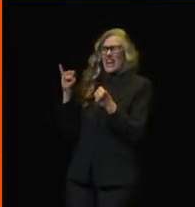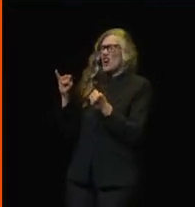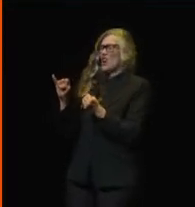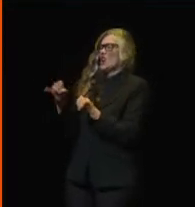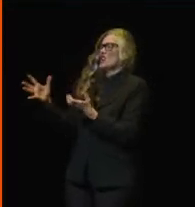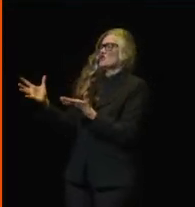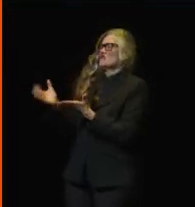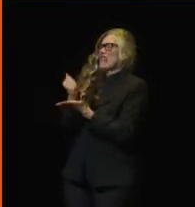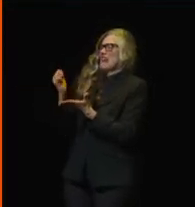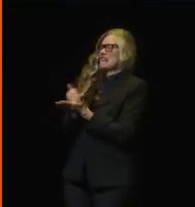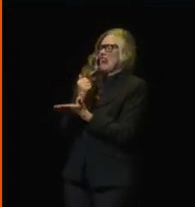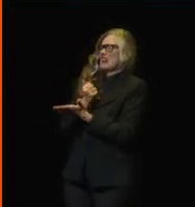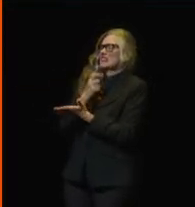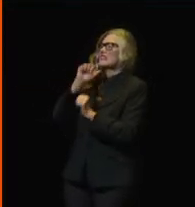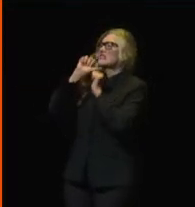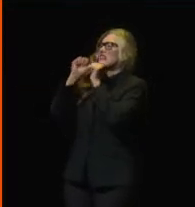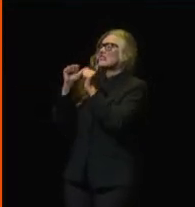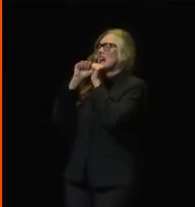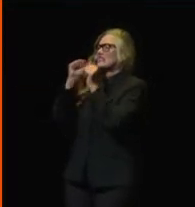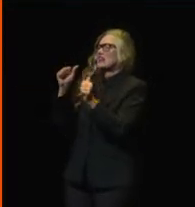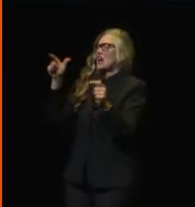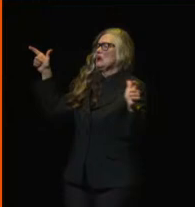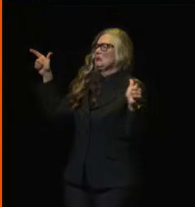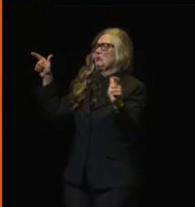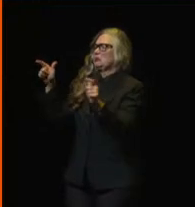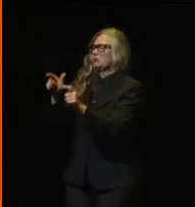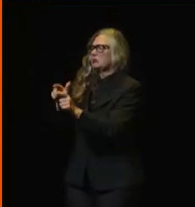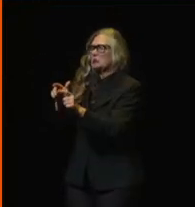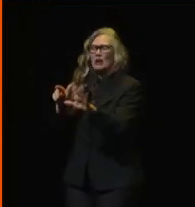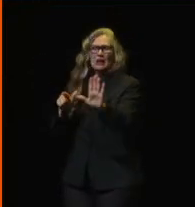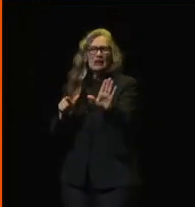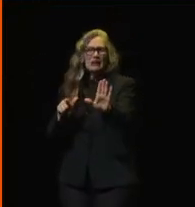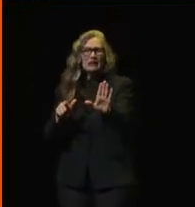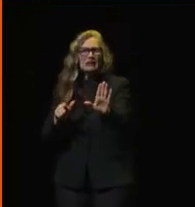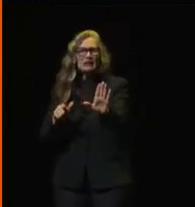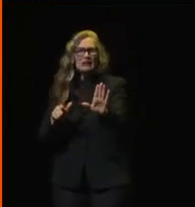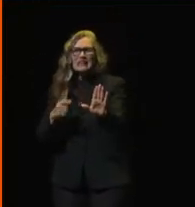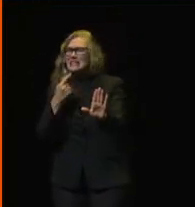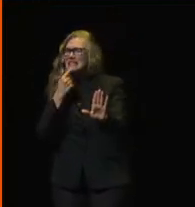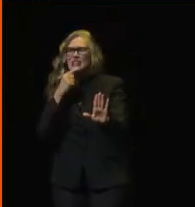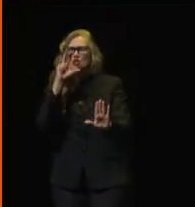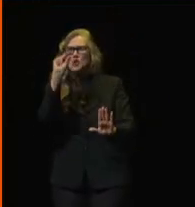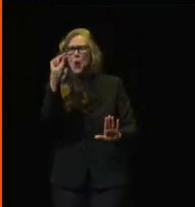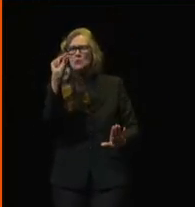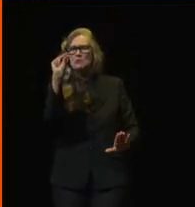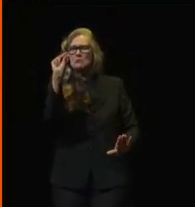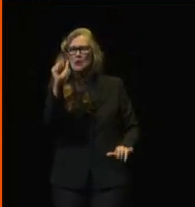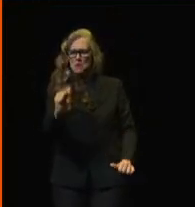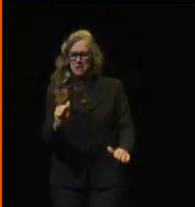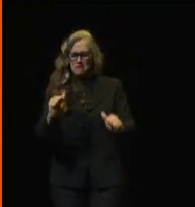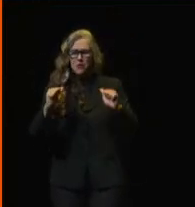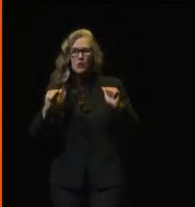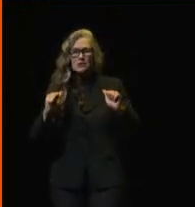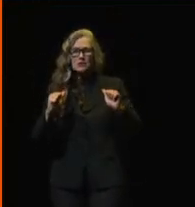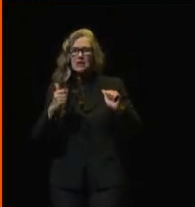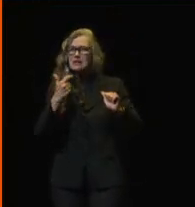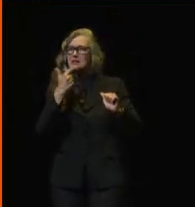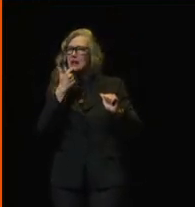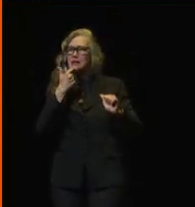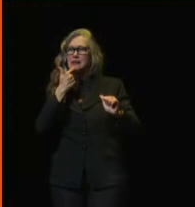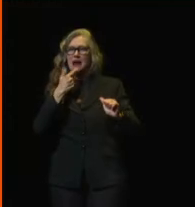right, Ady was saying. Let them say it to my fucking face. And with that,